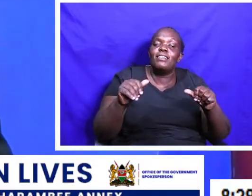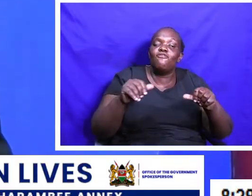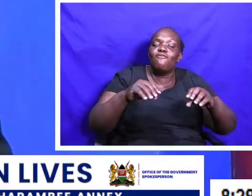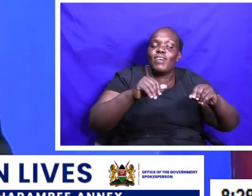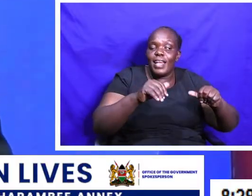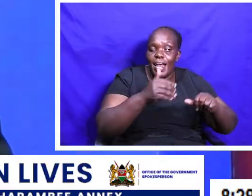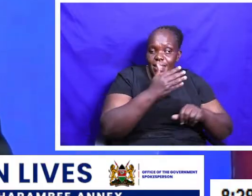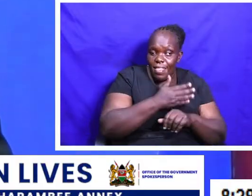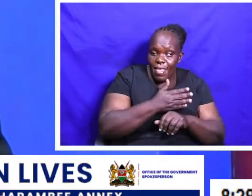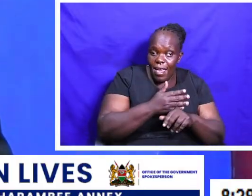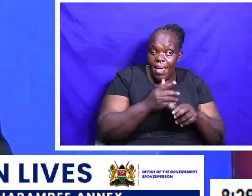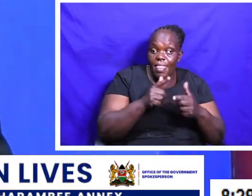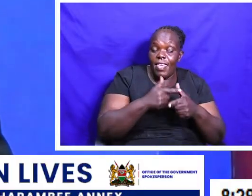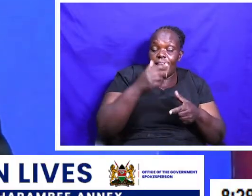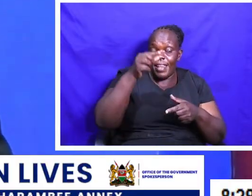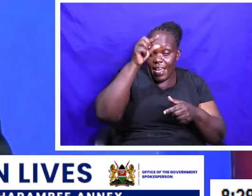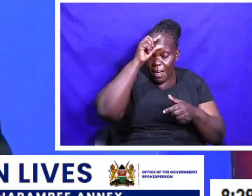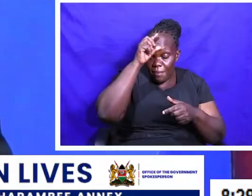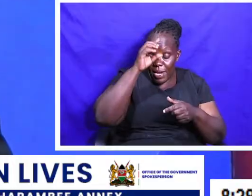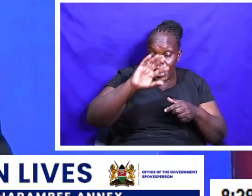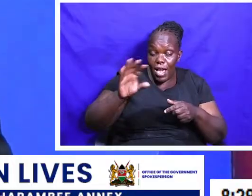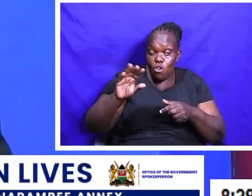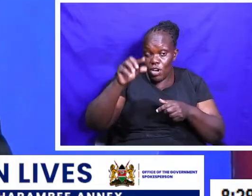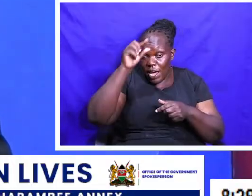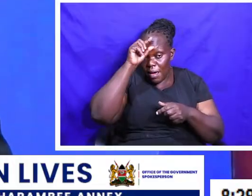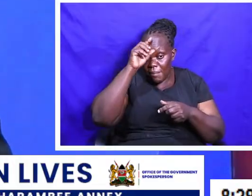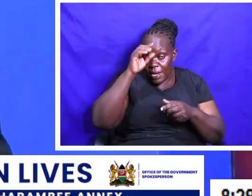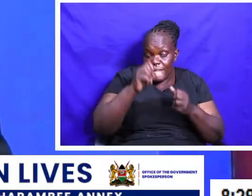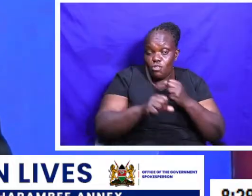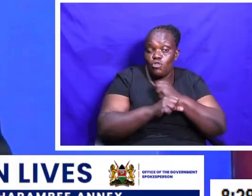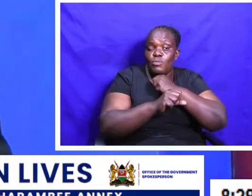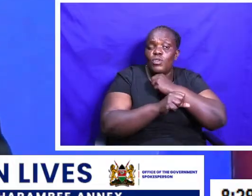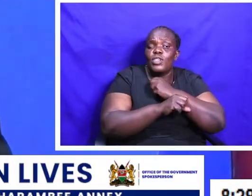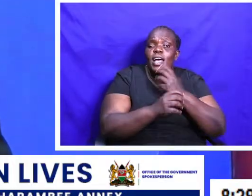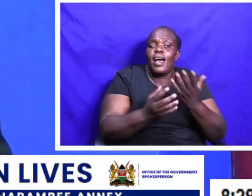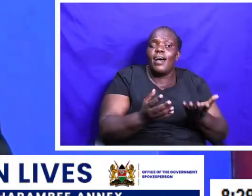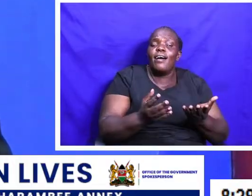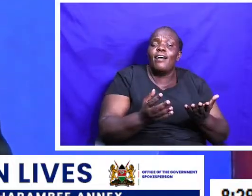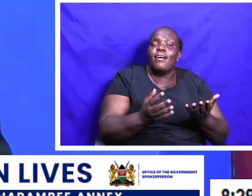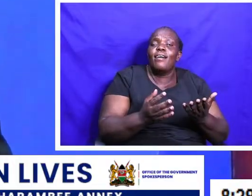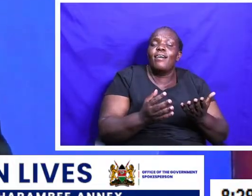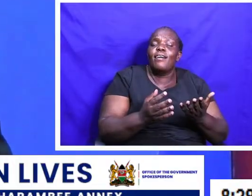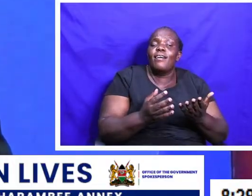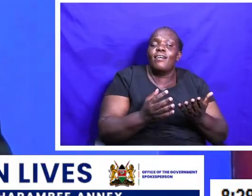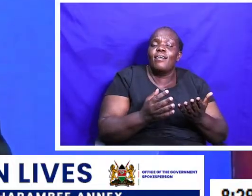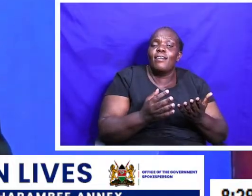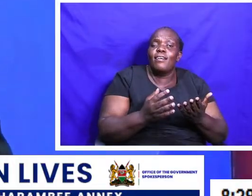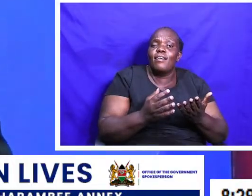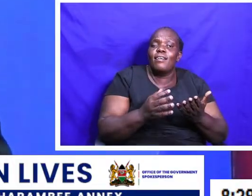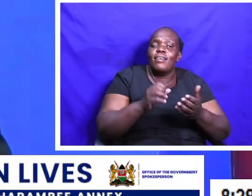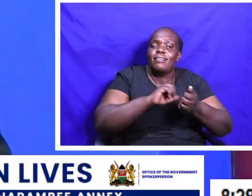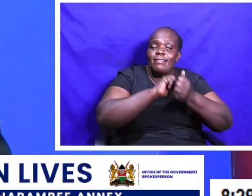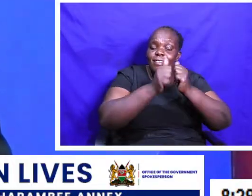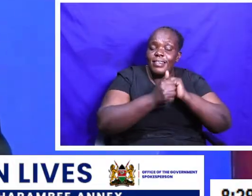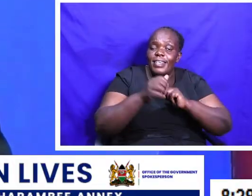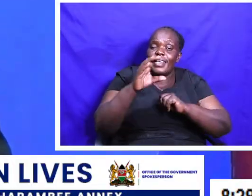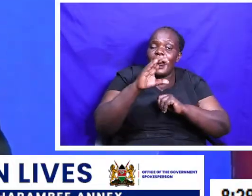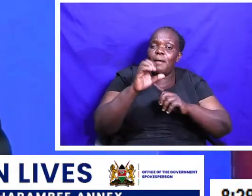fertilizer wanted the county government to sponsor it, because it was a good chunk of